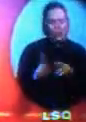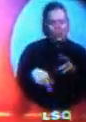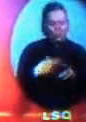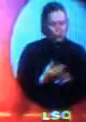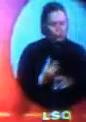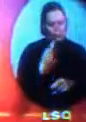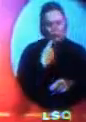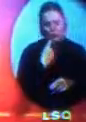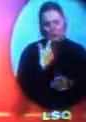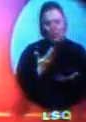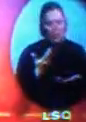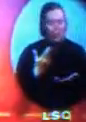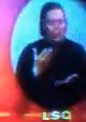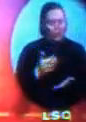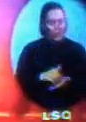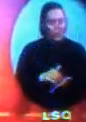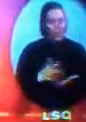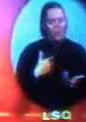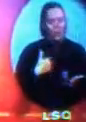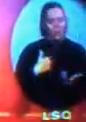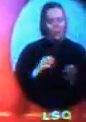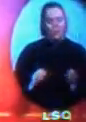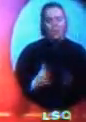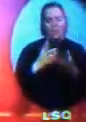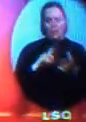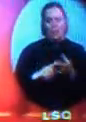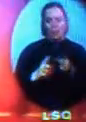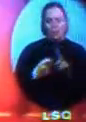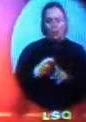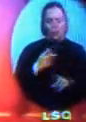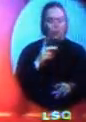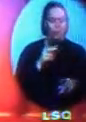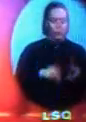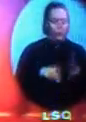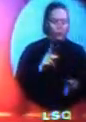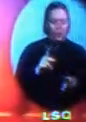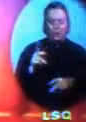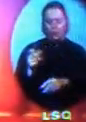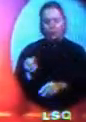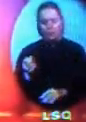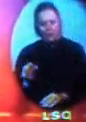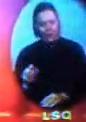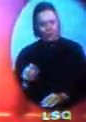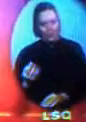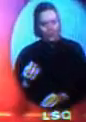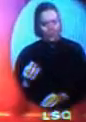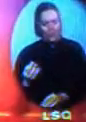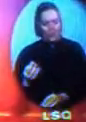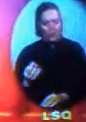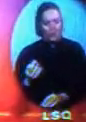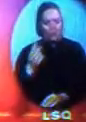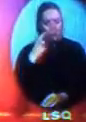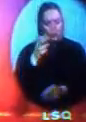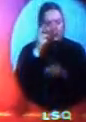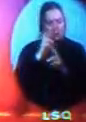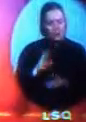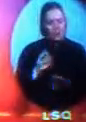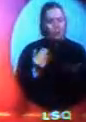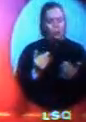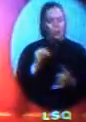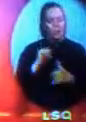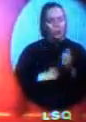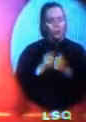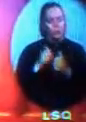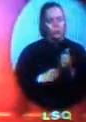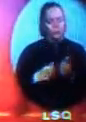the Public-Private Partnership Canada to ensure Canada's infrastructure needs are met while also protecting taxpayers' money. The Crown Corporation operates at